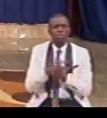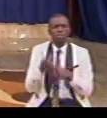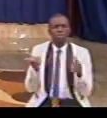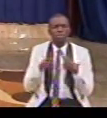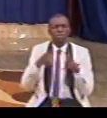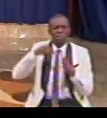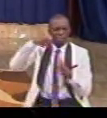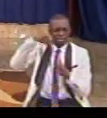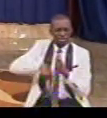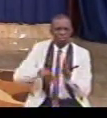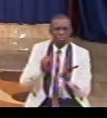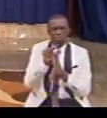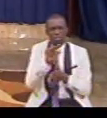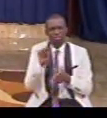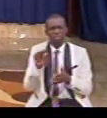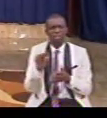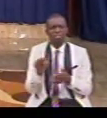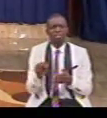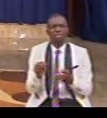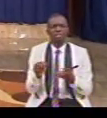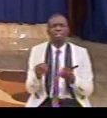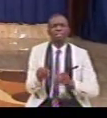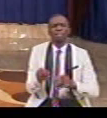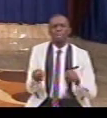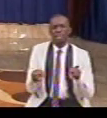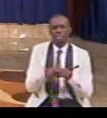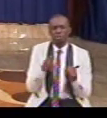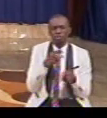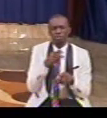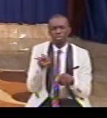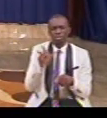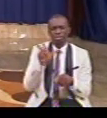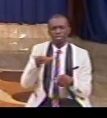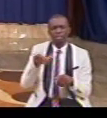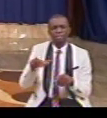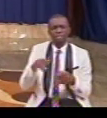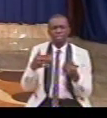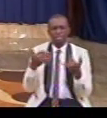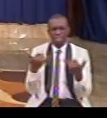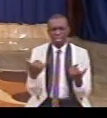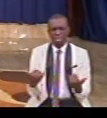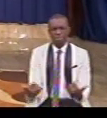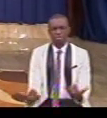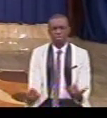indeed as you come back to you but it says now